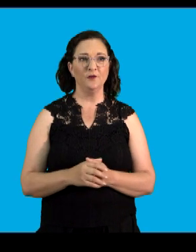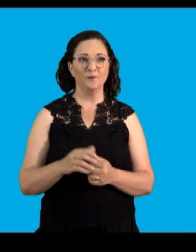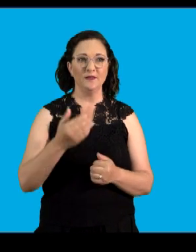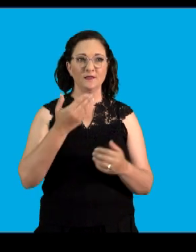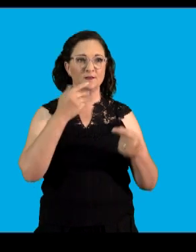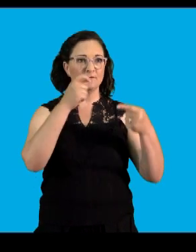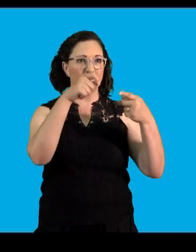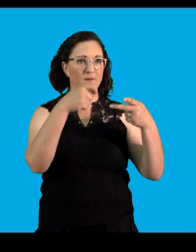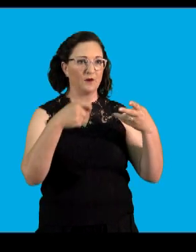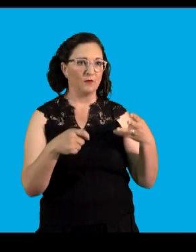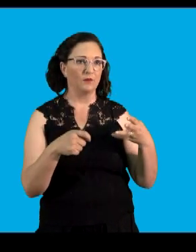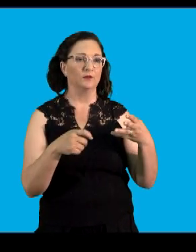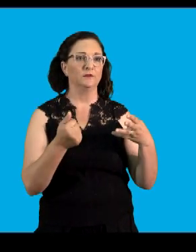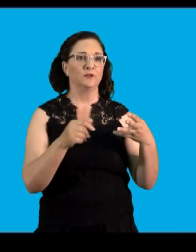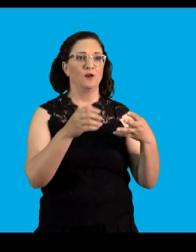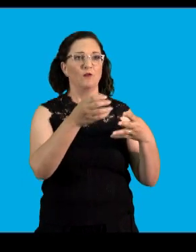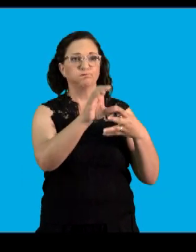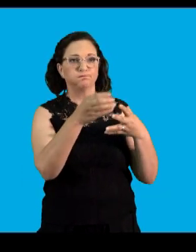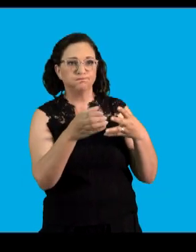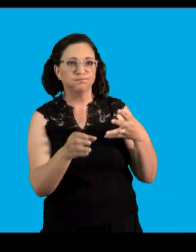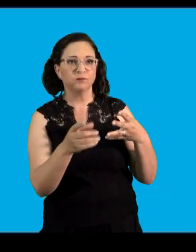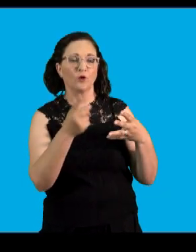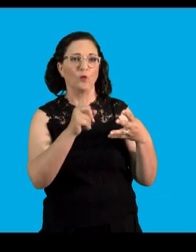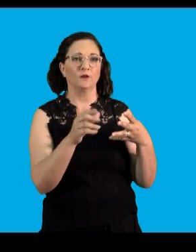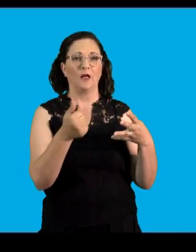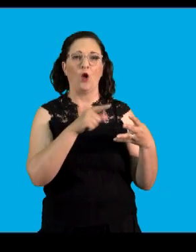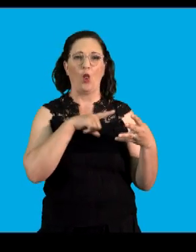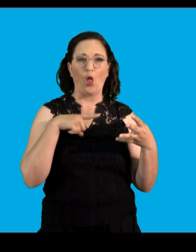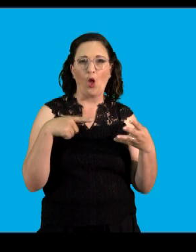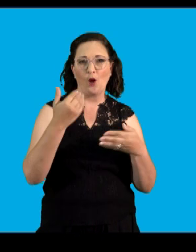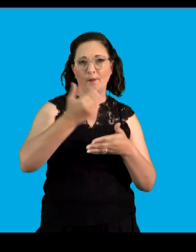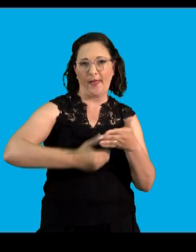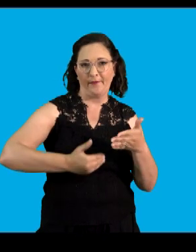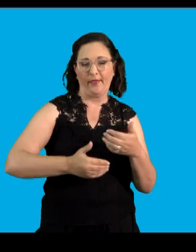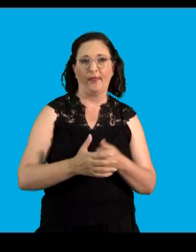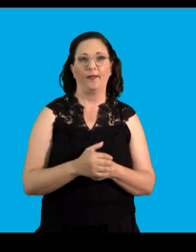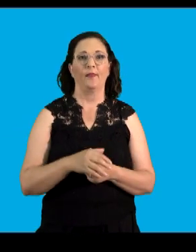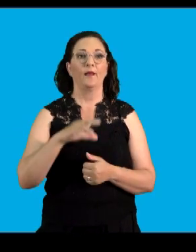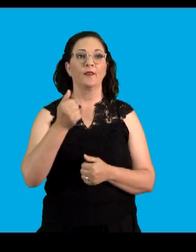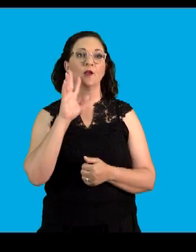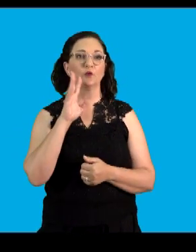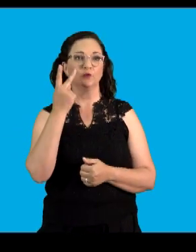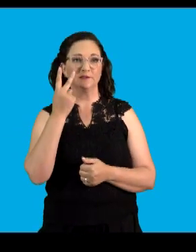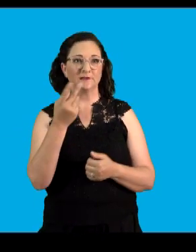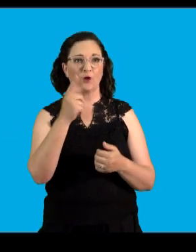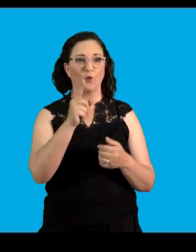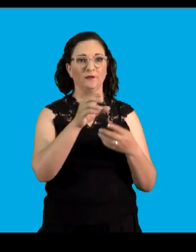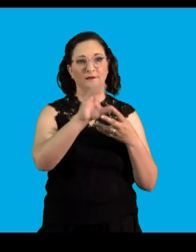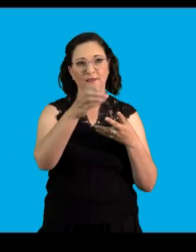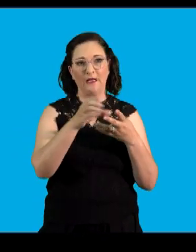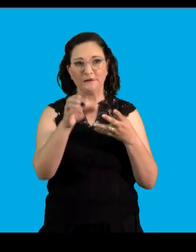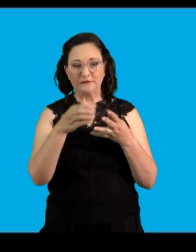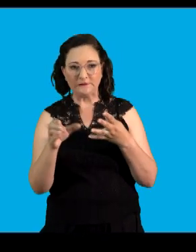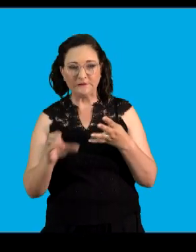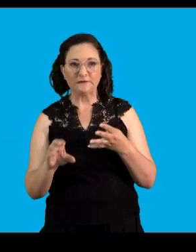and the duration as in how long is the paper. And then we'll be looking at the sections and the mark